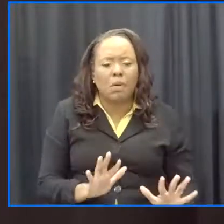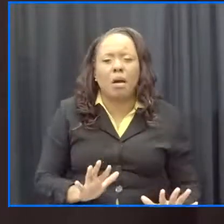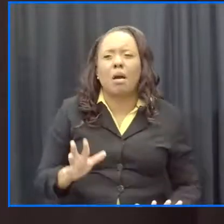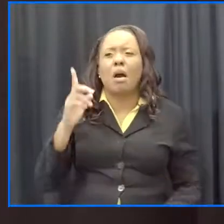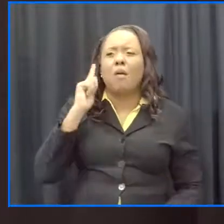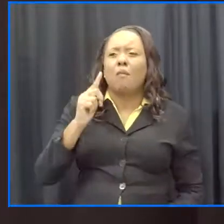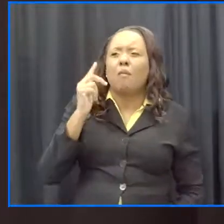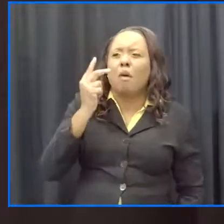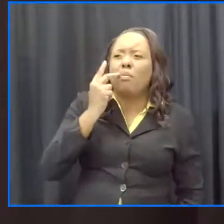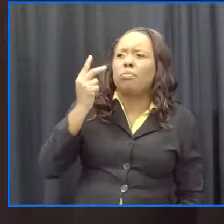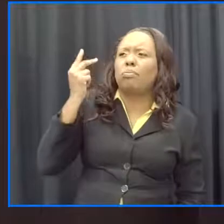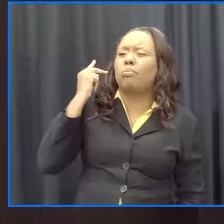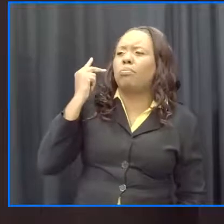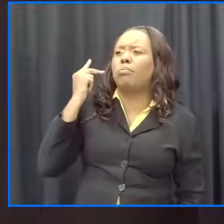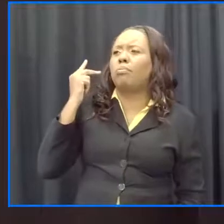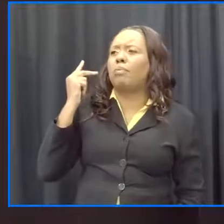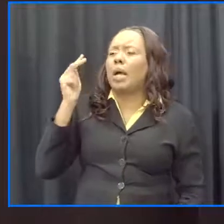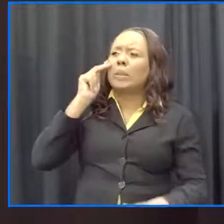reflection.